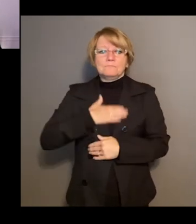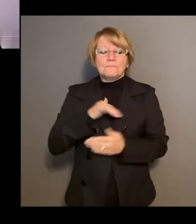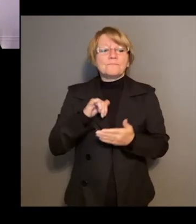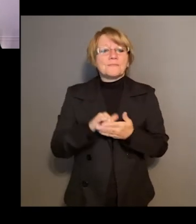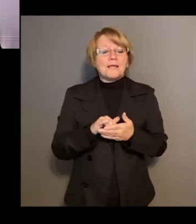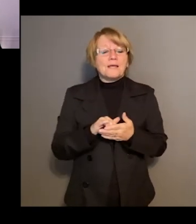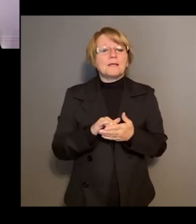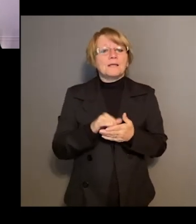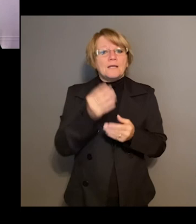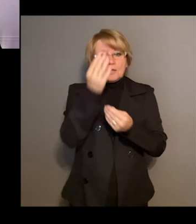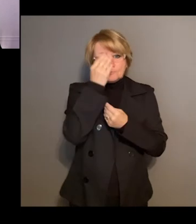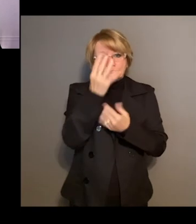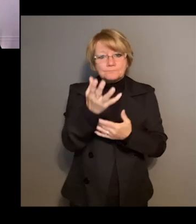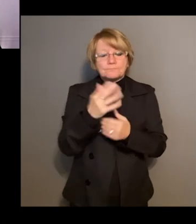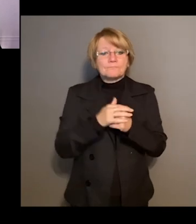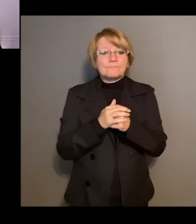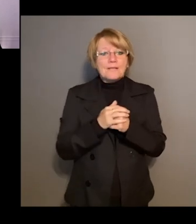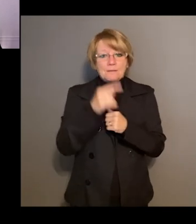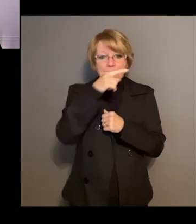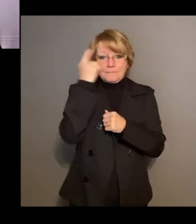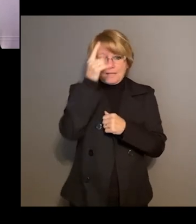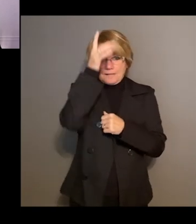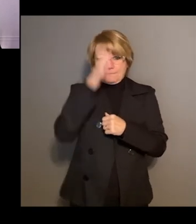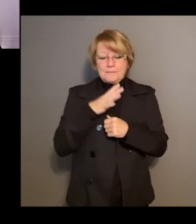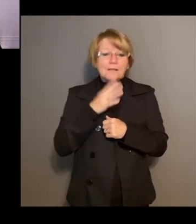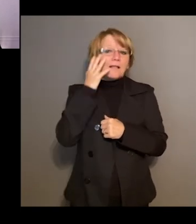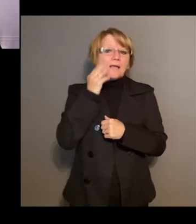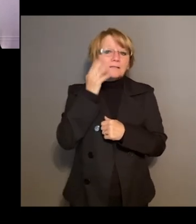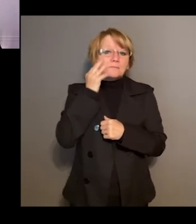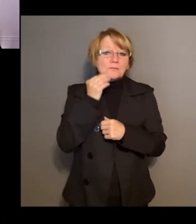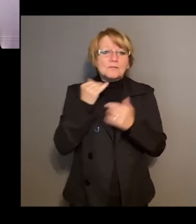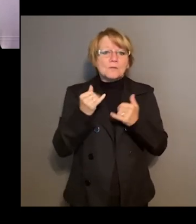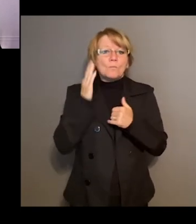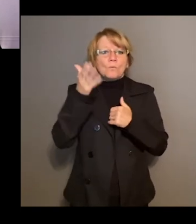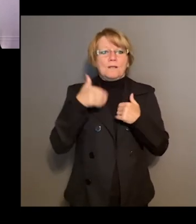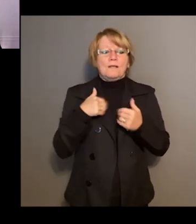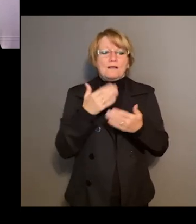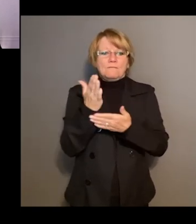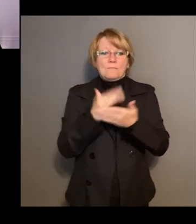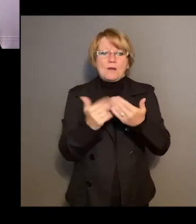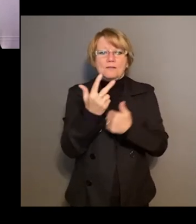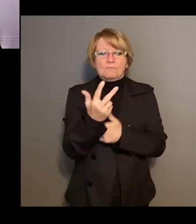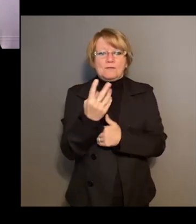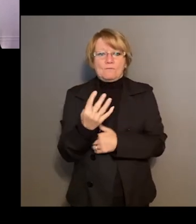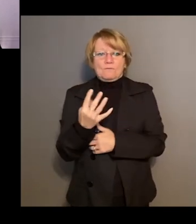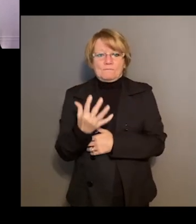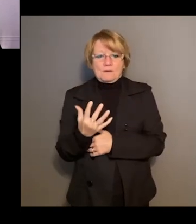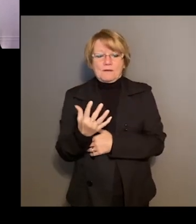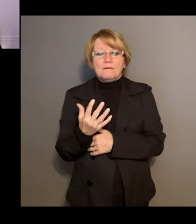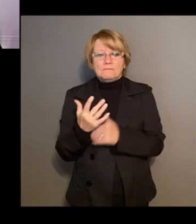understand is there will be another part to this Black male experience as we go into part